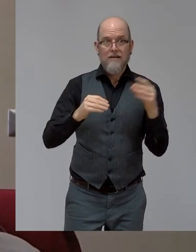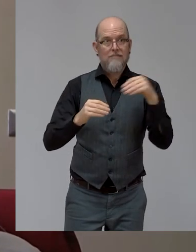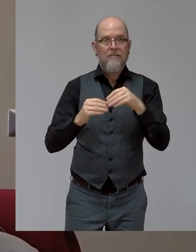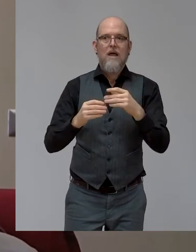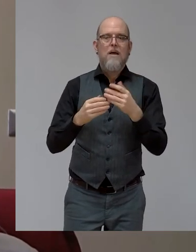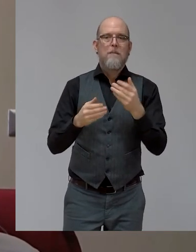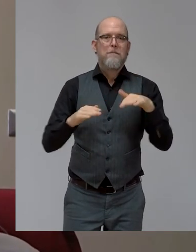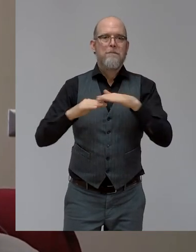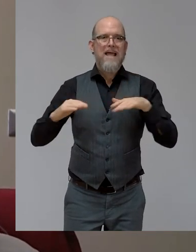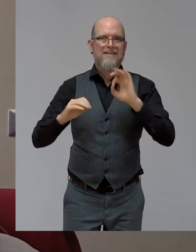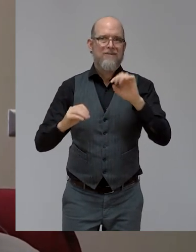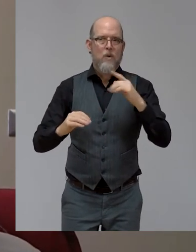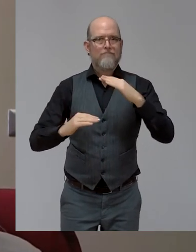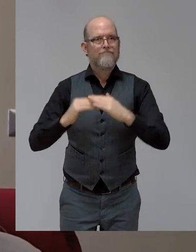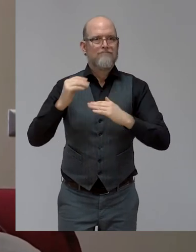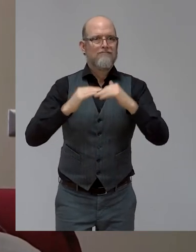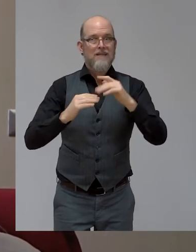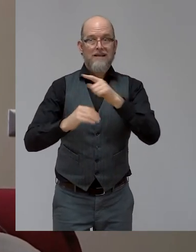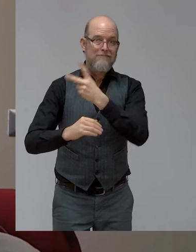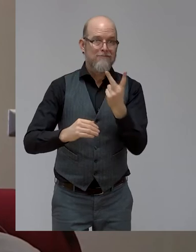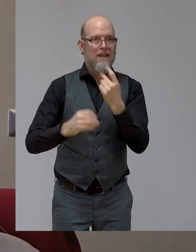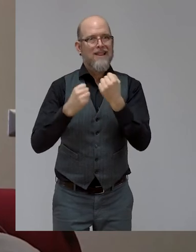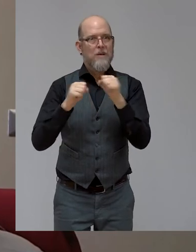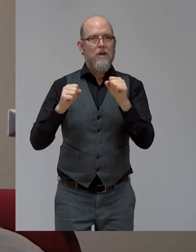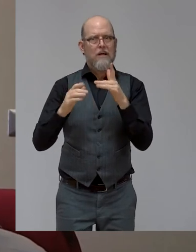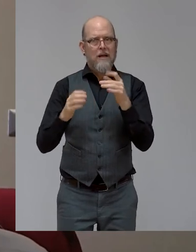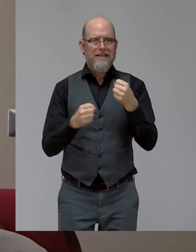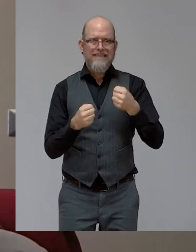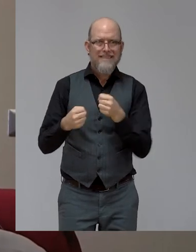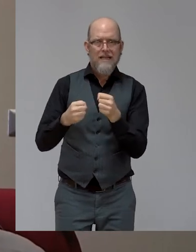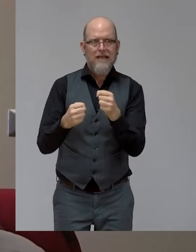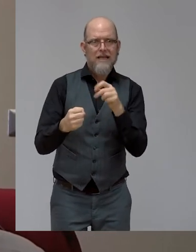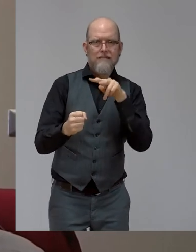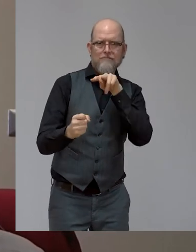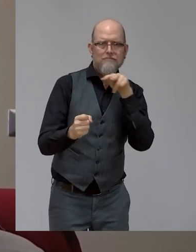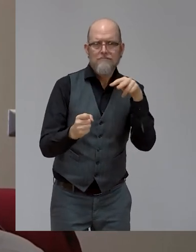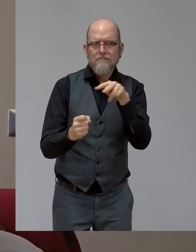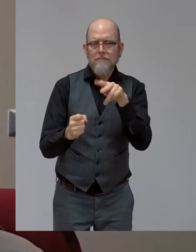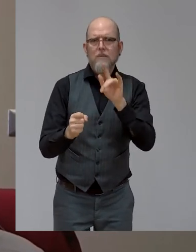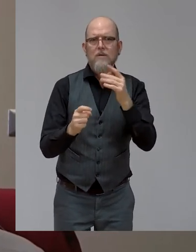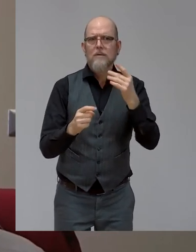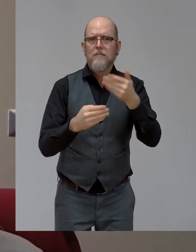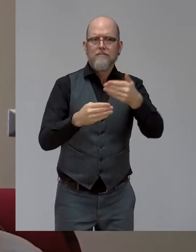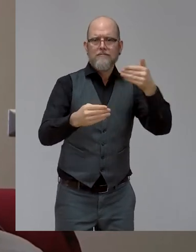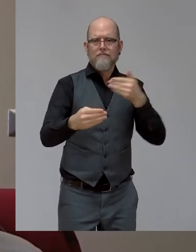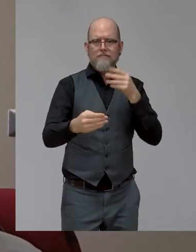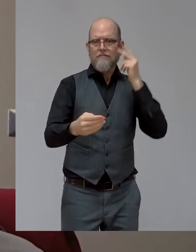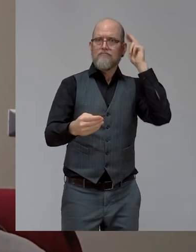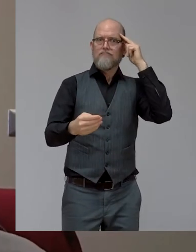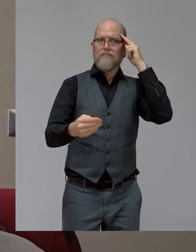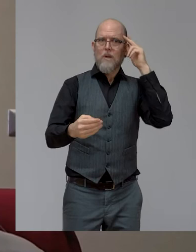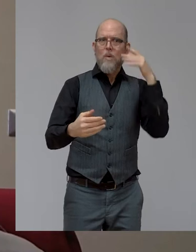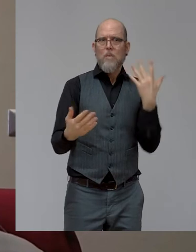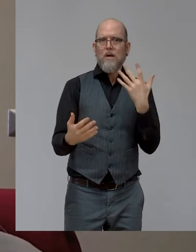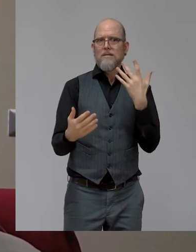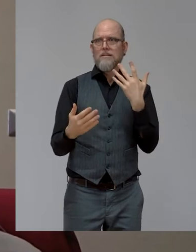or strategies that are encouraged and promoted through public policies agreed between the public sector and the